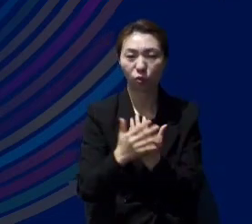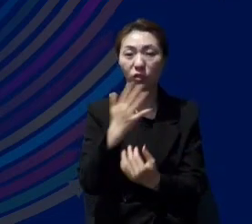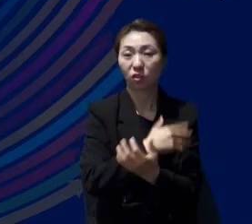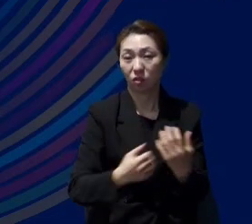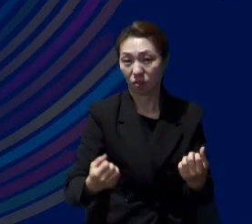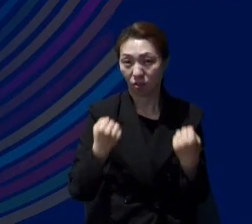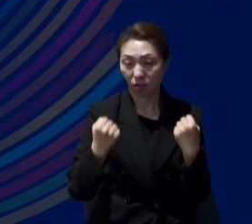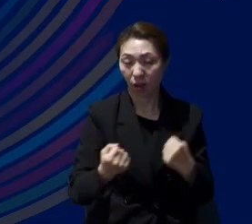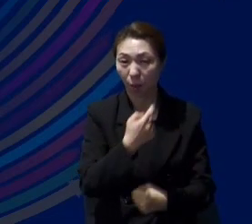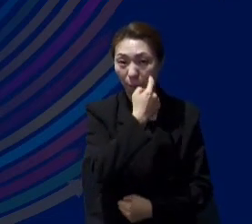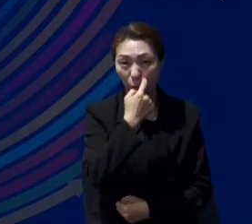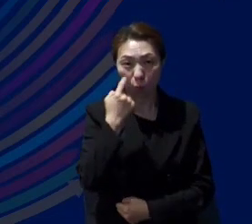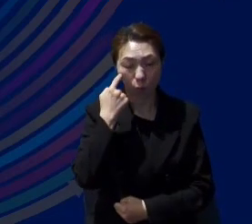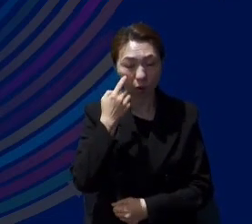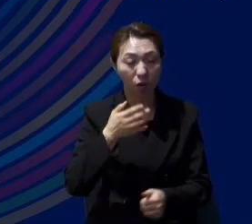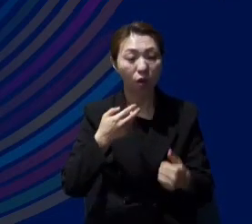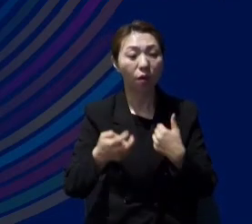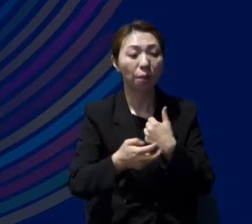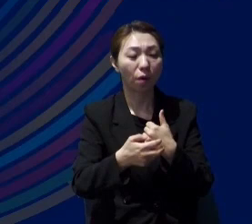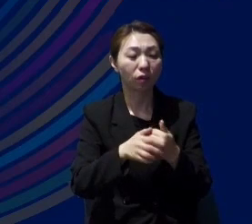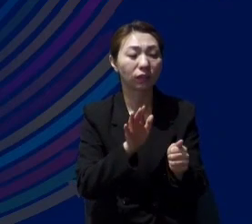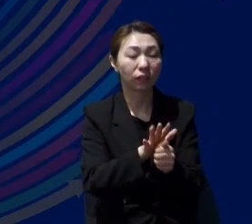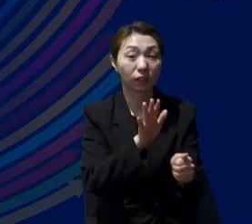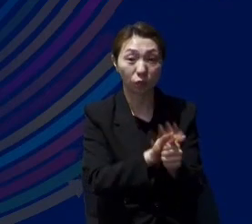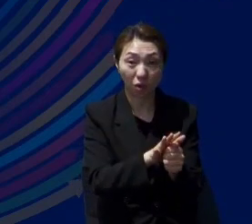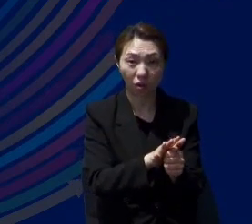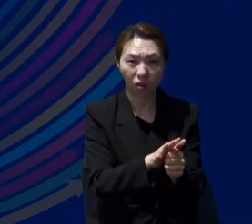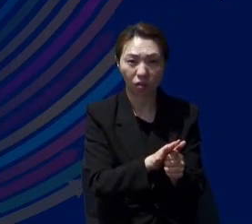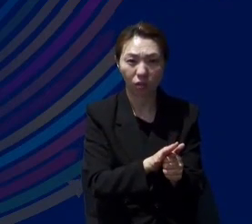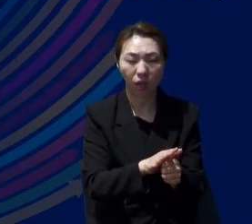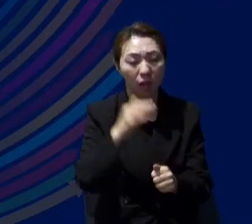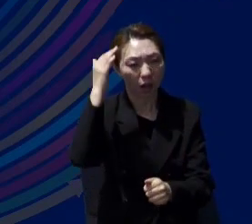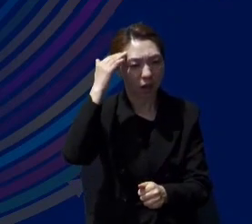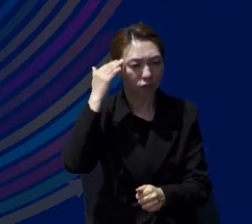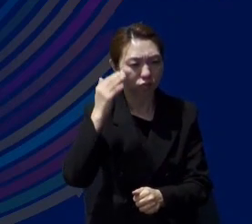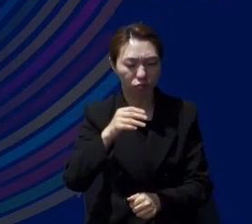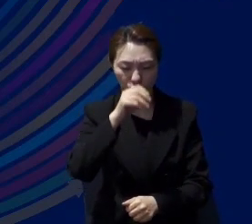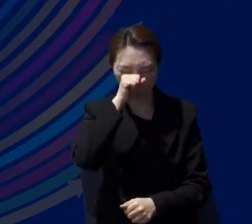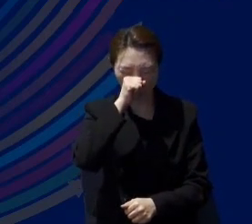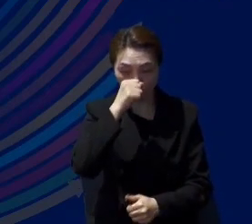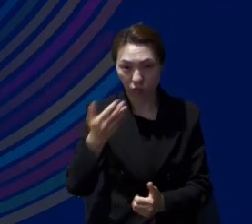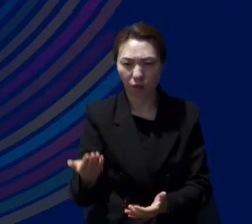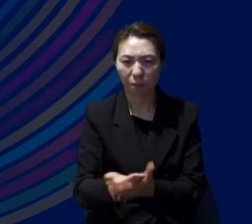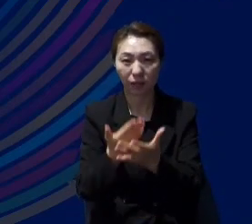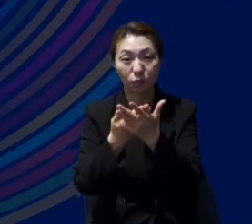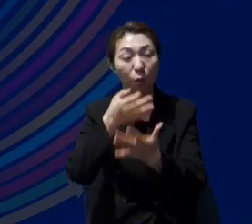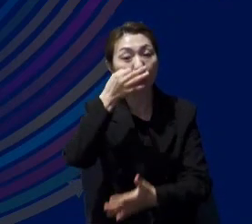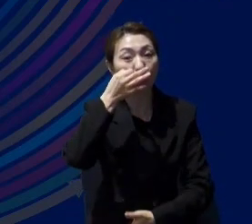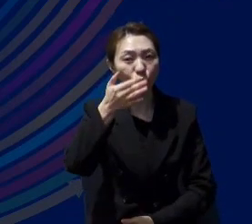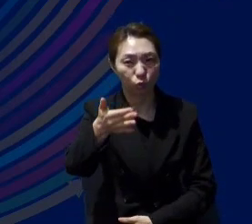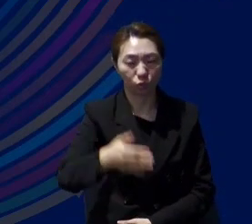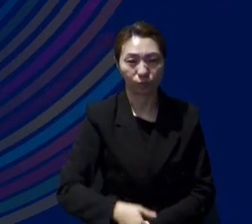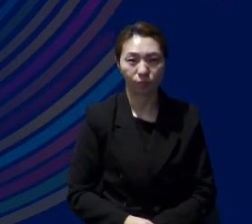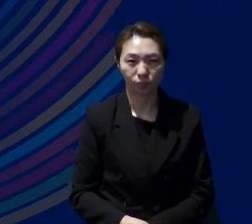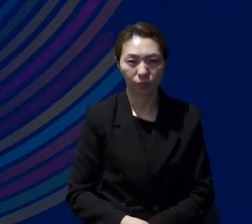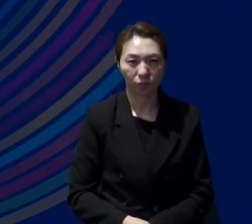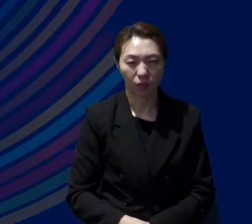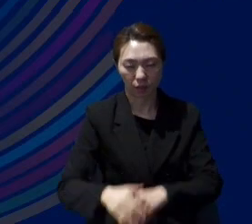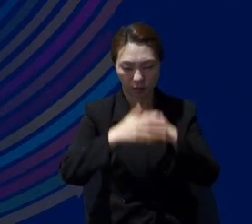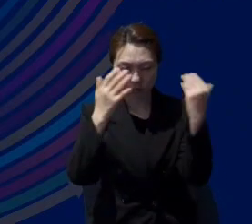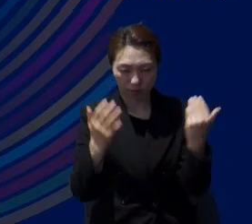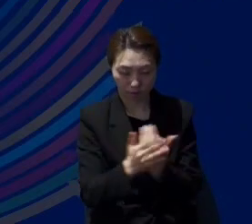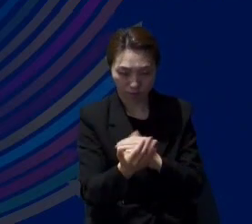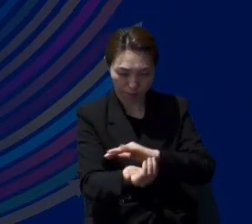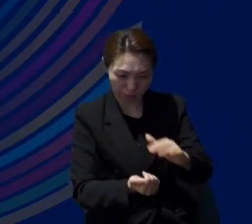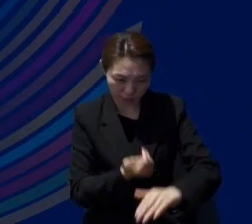inform national level policy responses and provide insight for nations sharing similar features with South Korea, because there